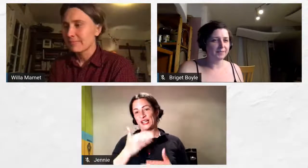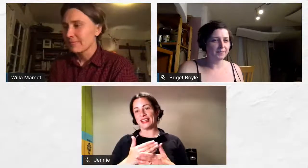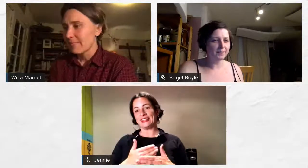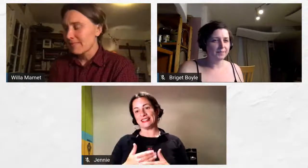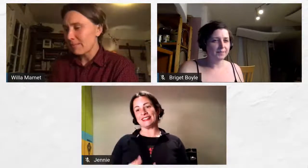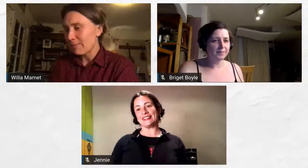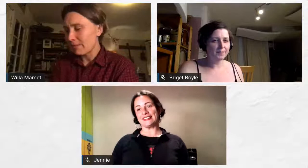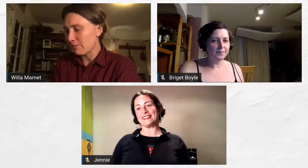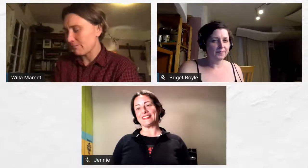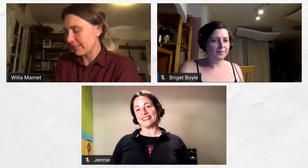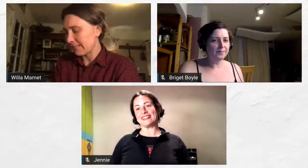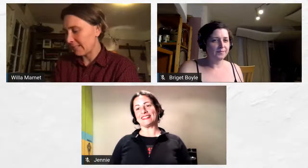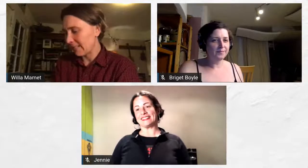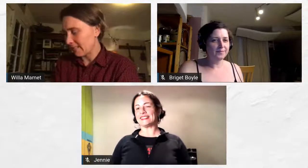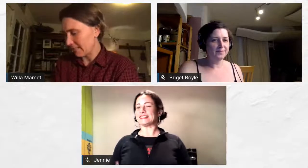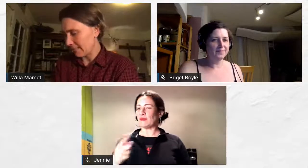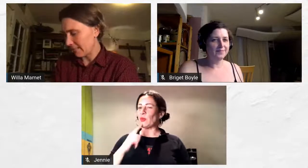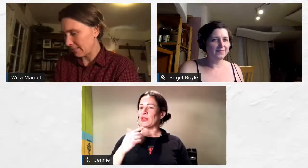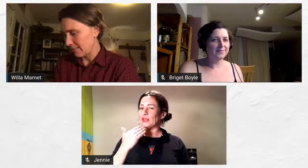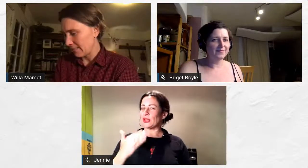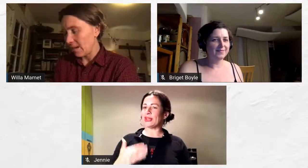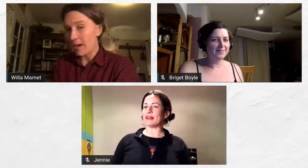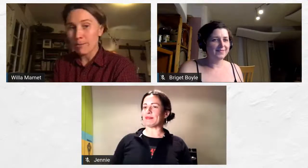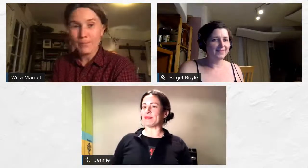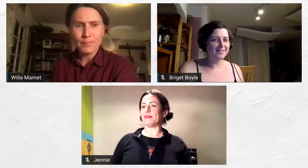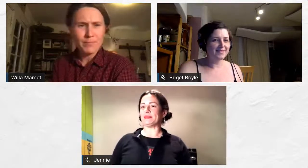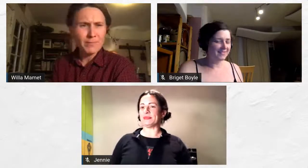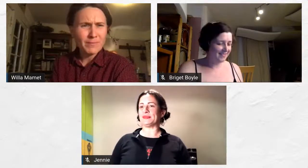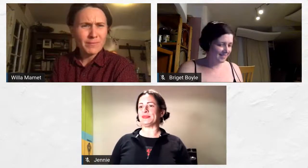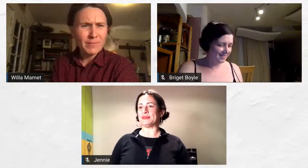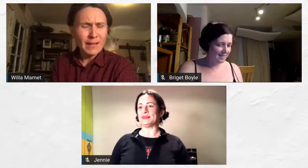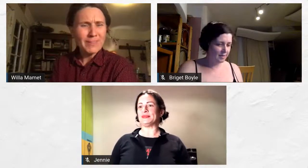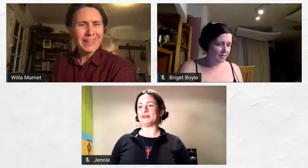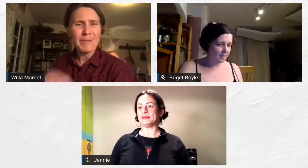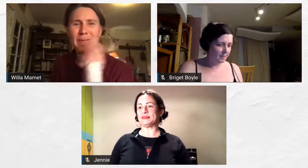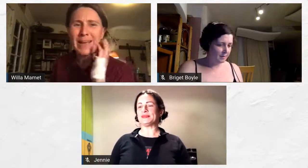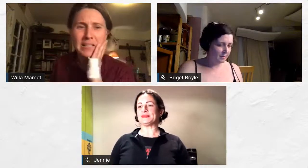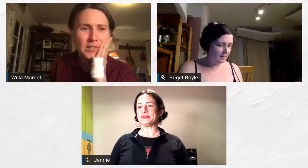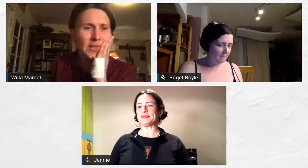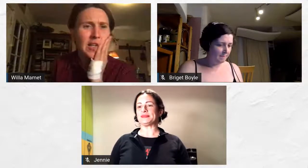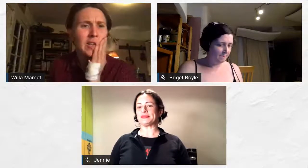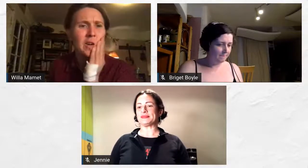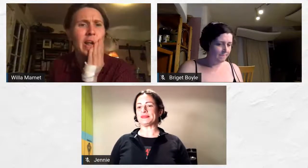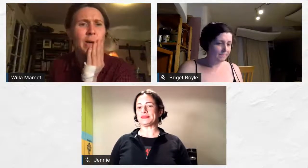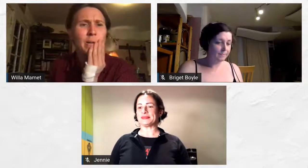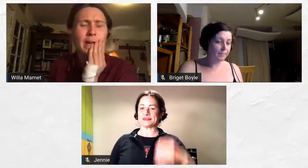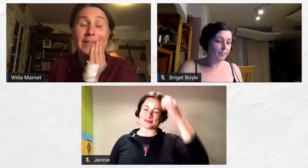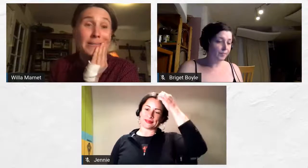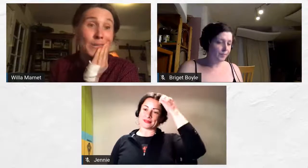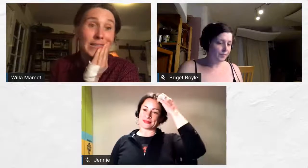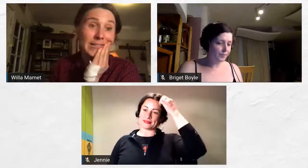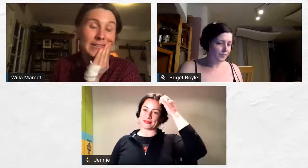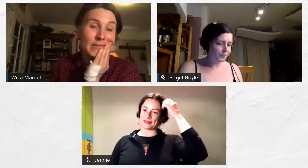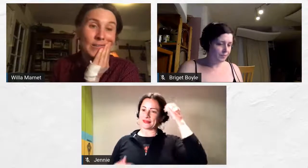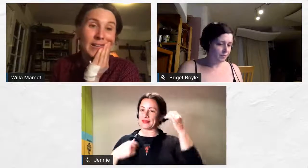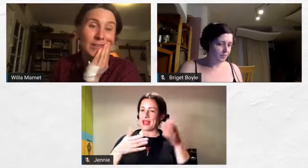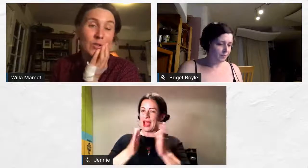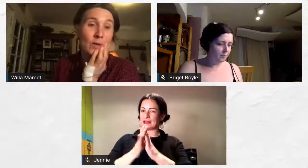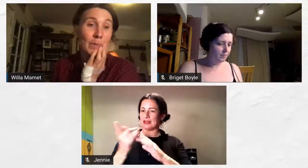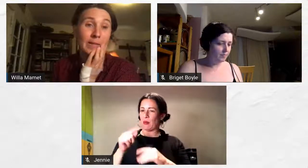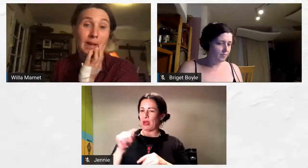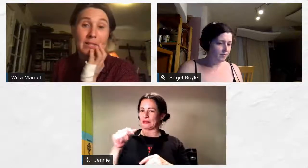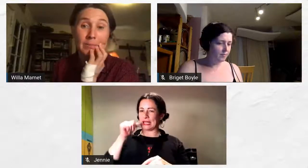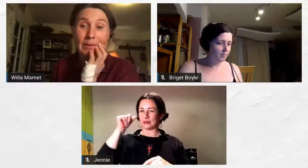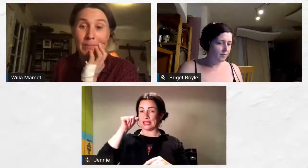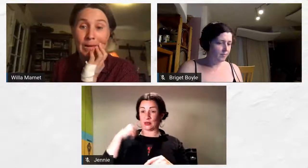good. Something really good. I feel like maybe I asked you this yesterday. I asked someone this yesterday. Did